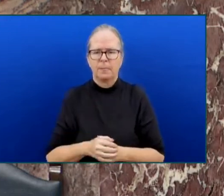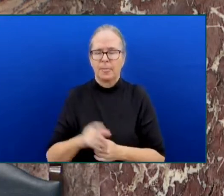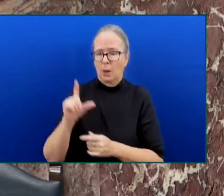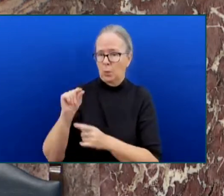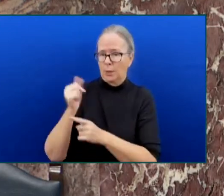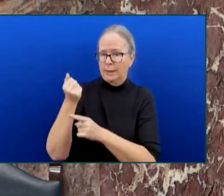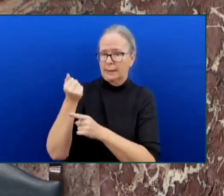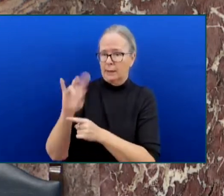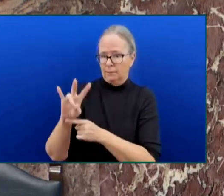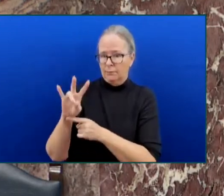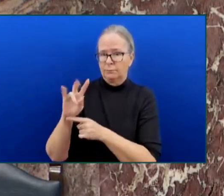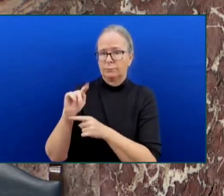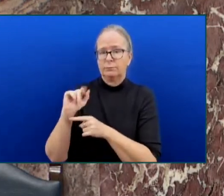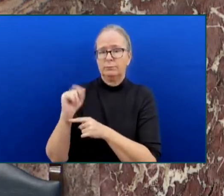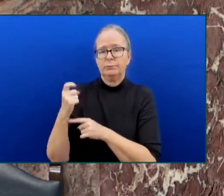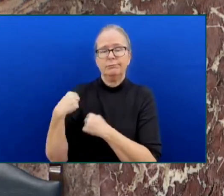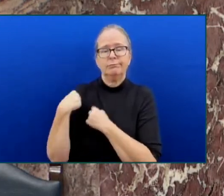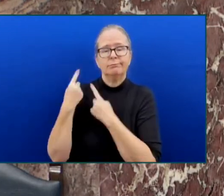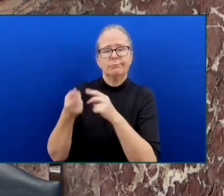billion.